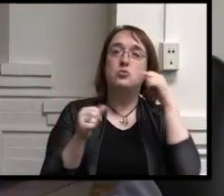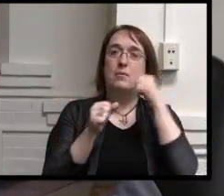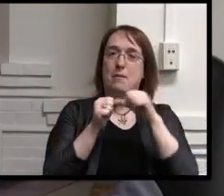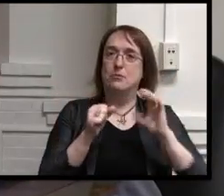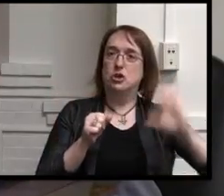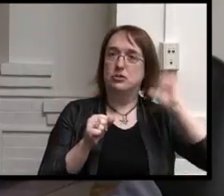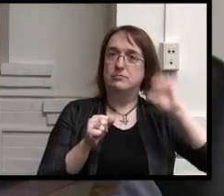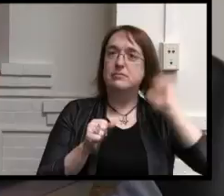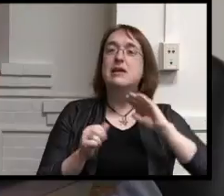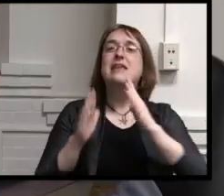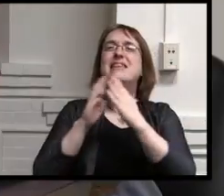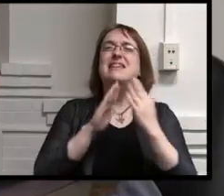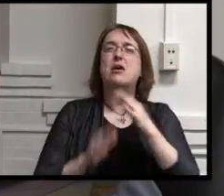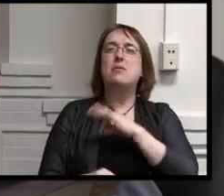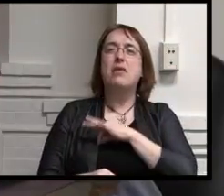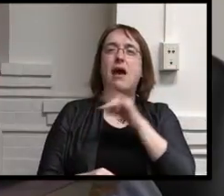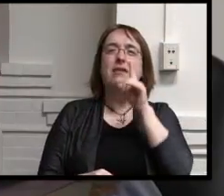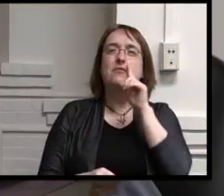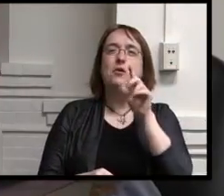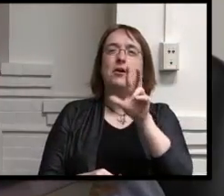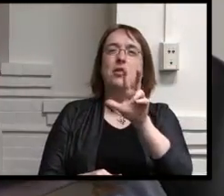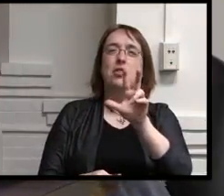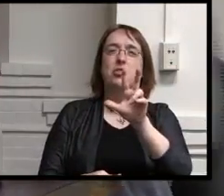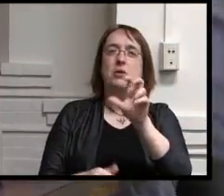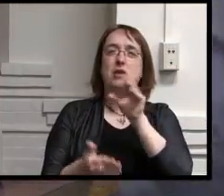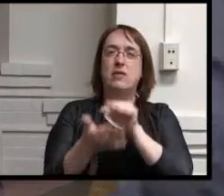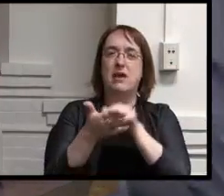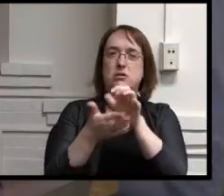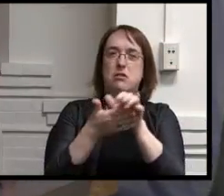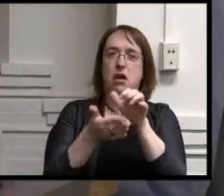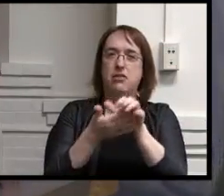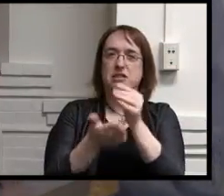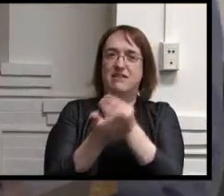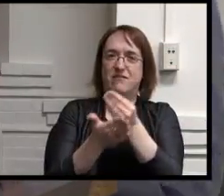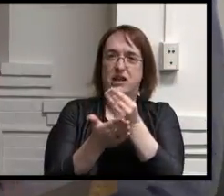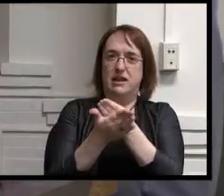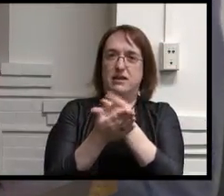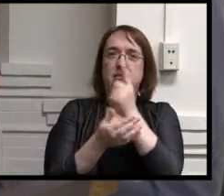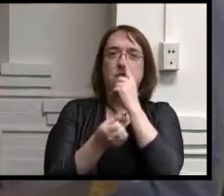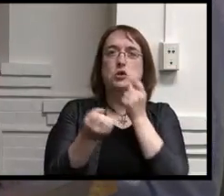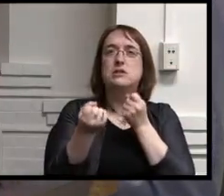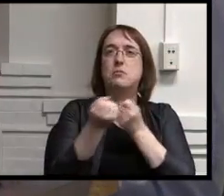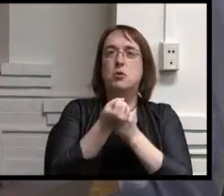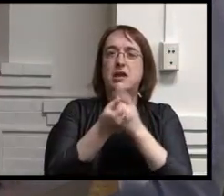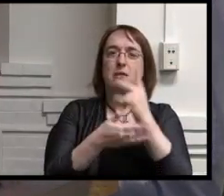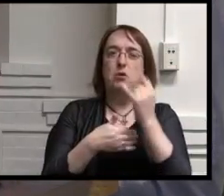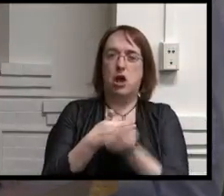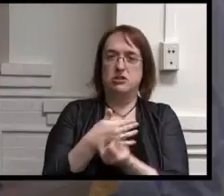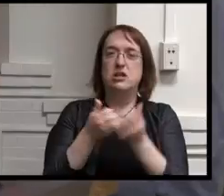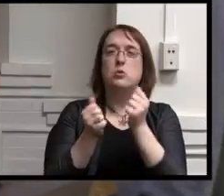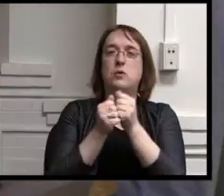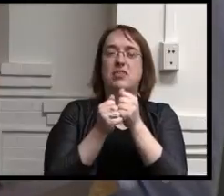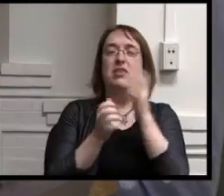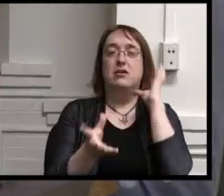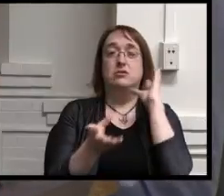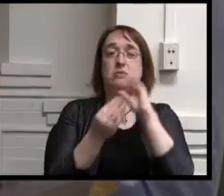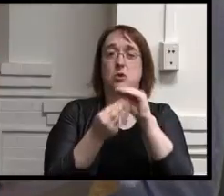the town applied for $300,000 in funding to support a project with an estimated total cost